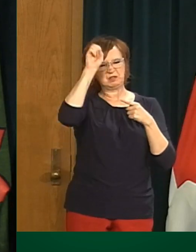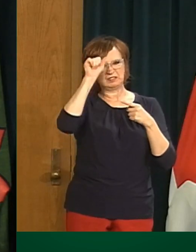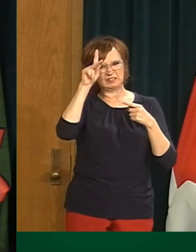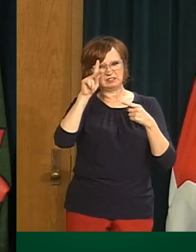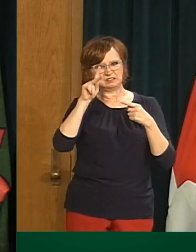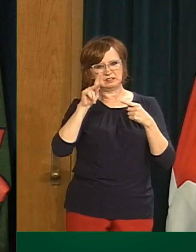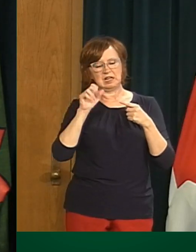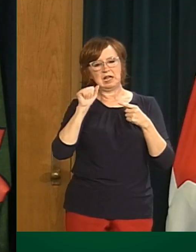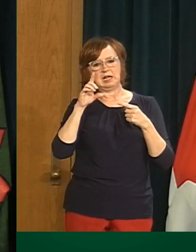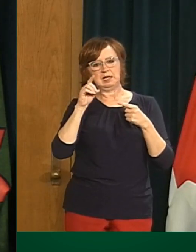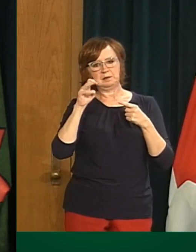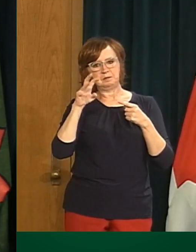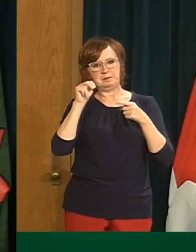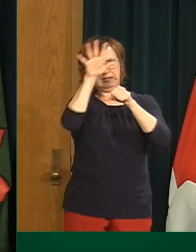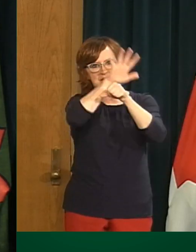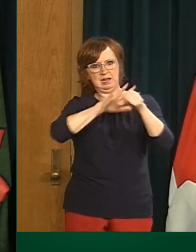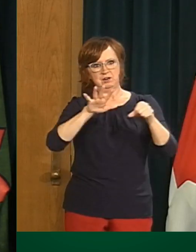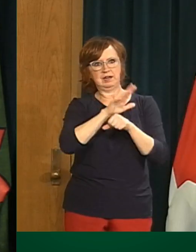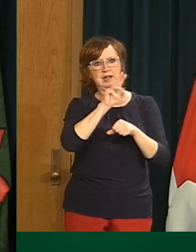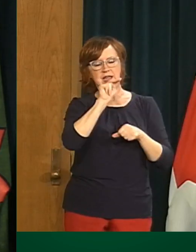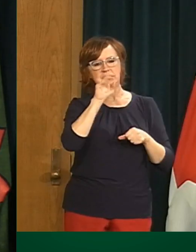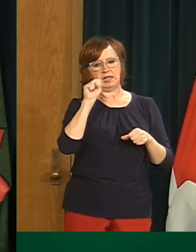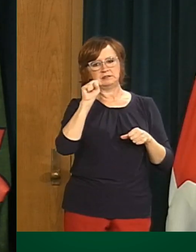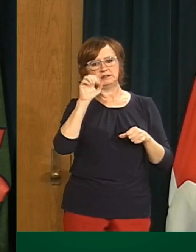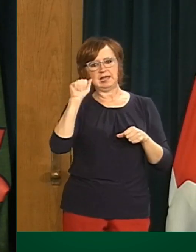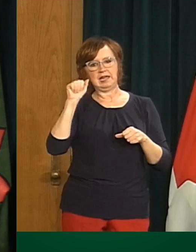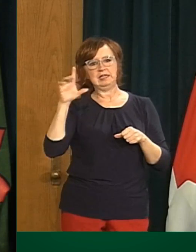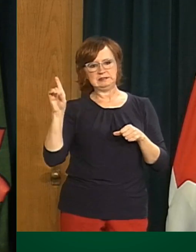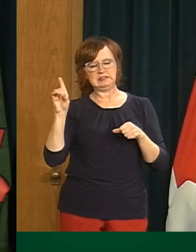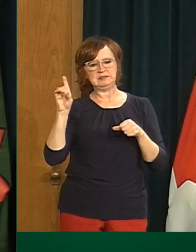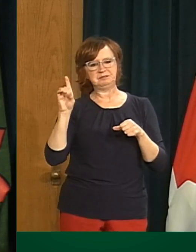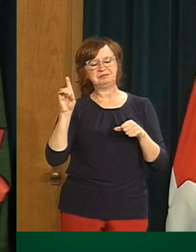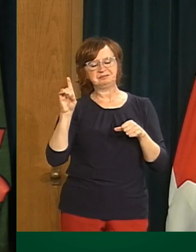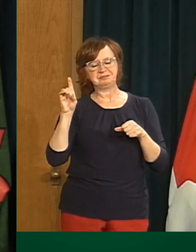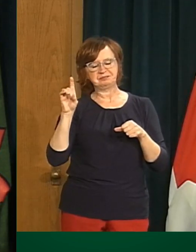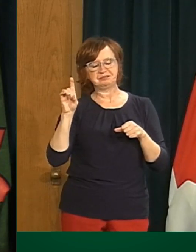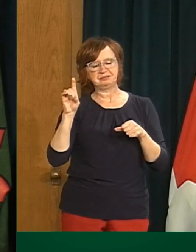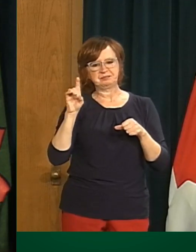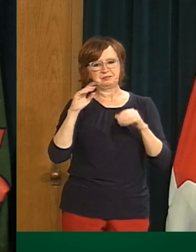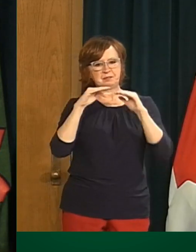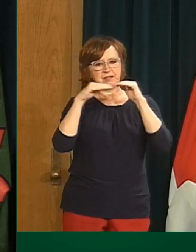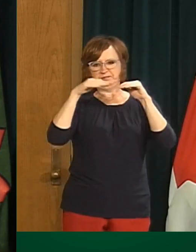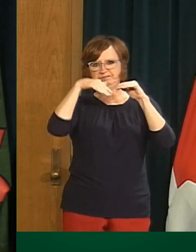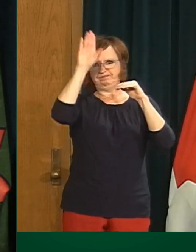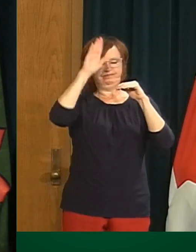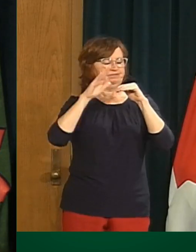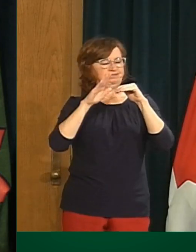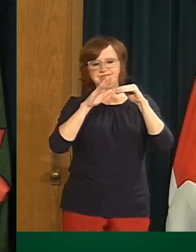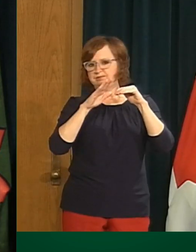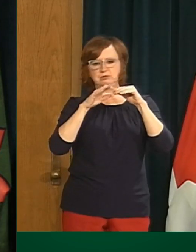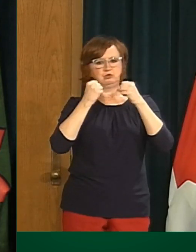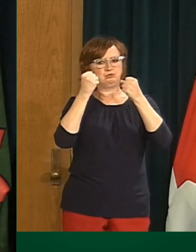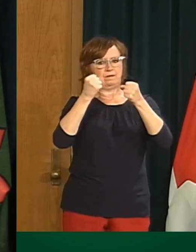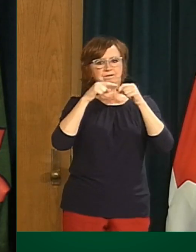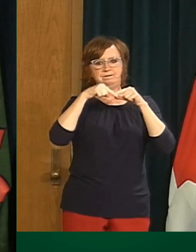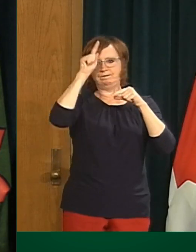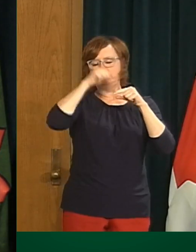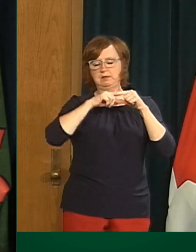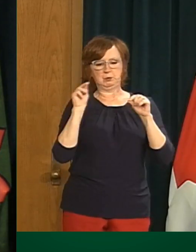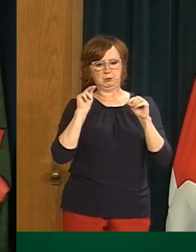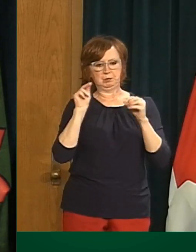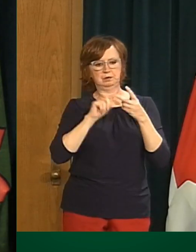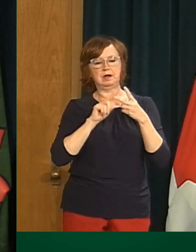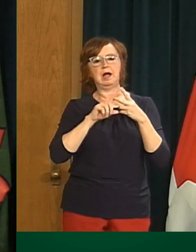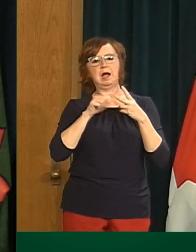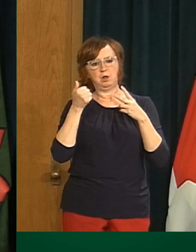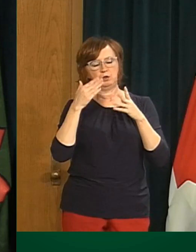Saskatchewan Administration District. Dr. Shahab is also issuing a strong recommendation today against all non-essential